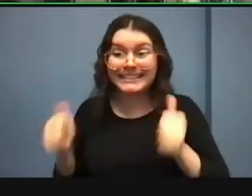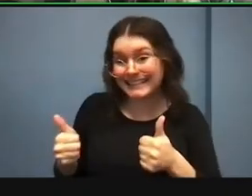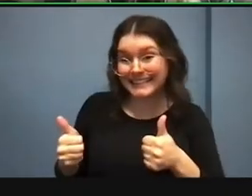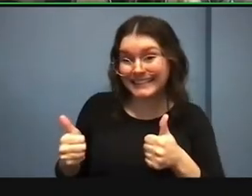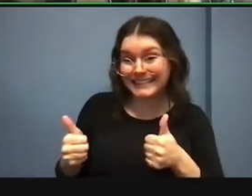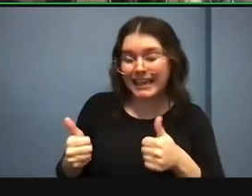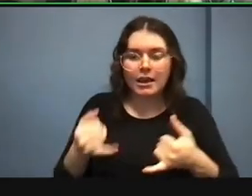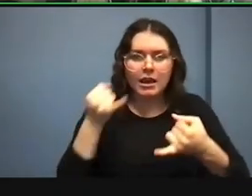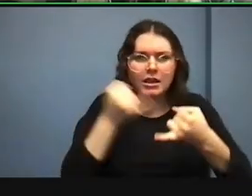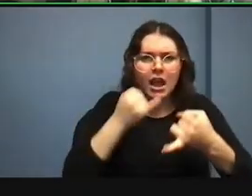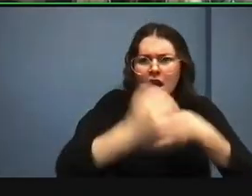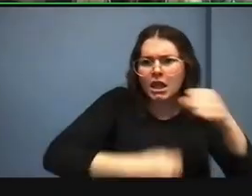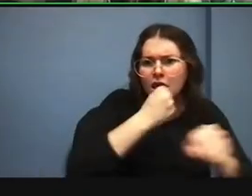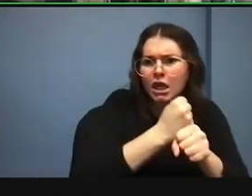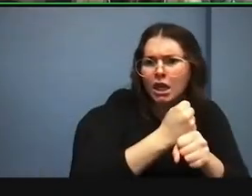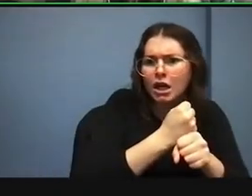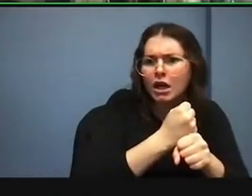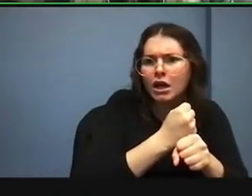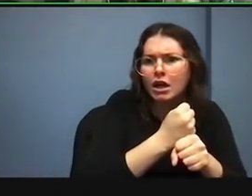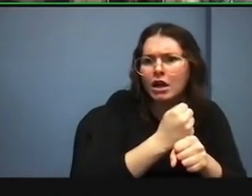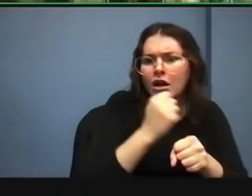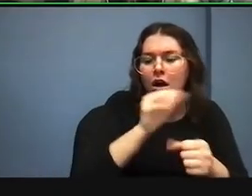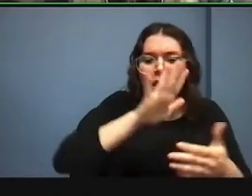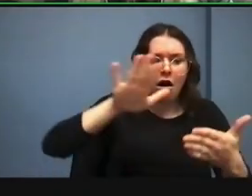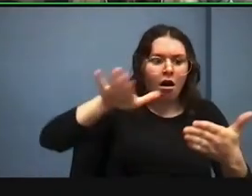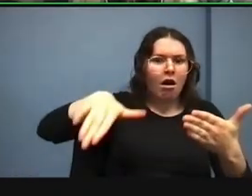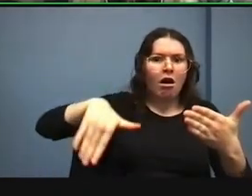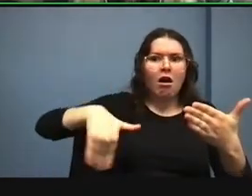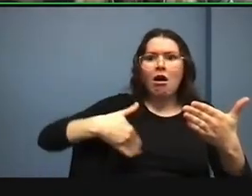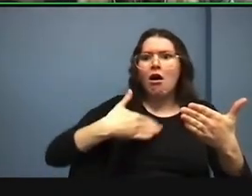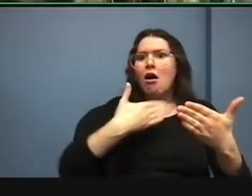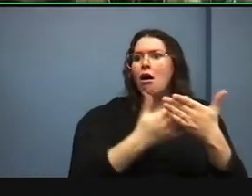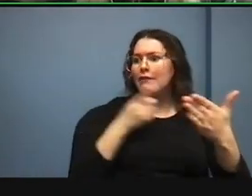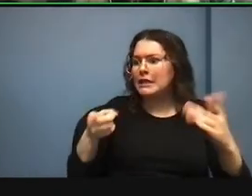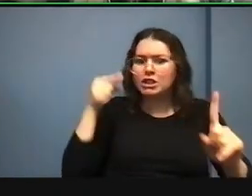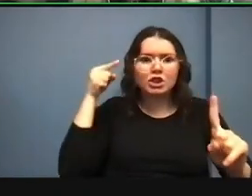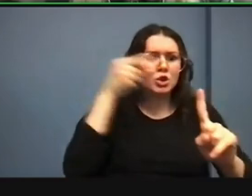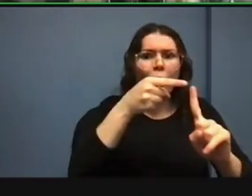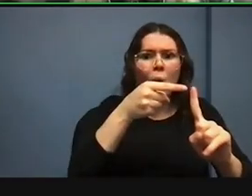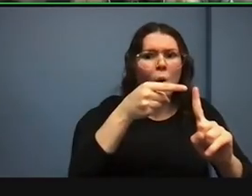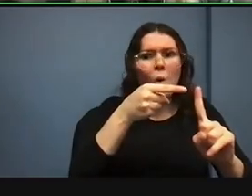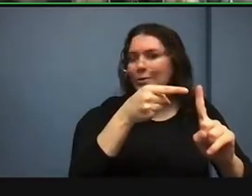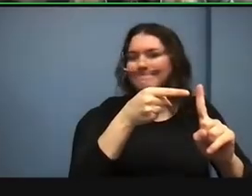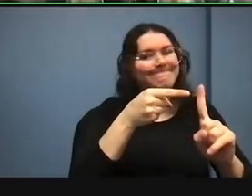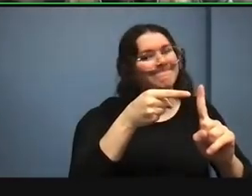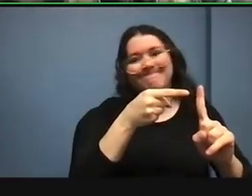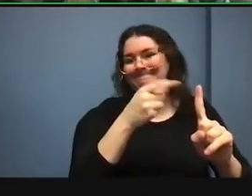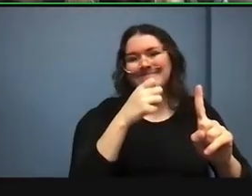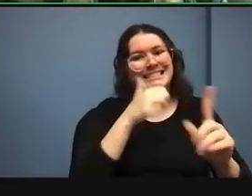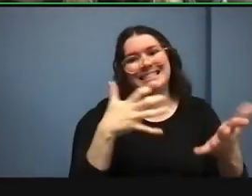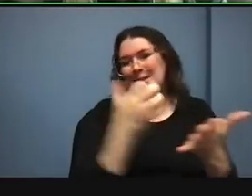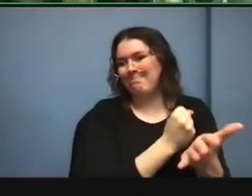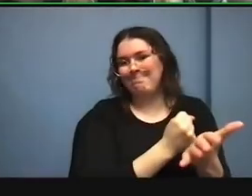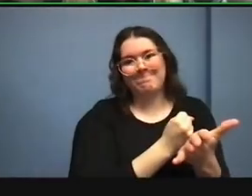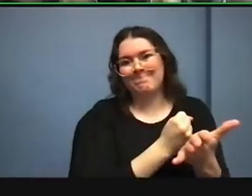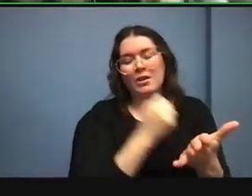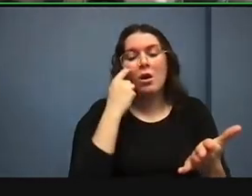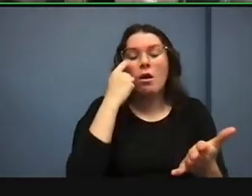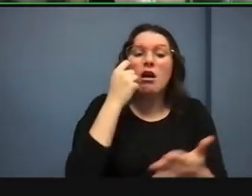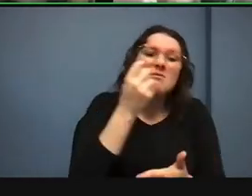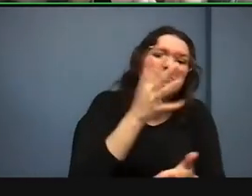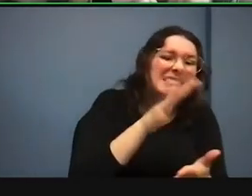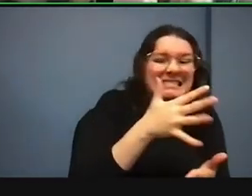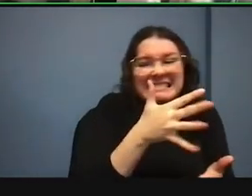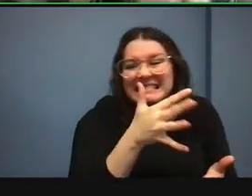at the end of the year, all of Johnny's goals did not get met or only partially met